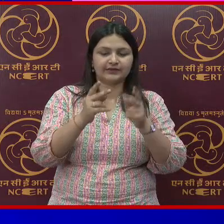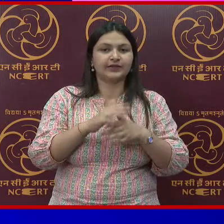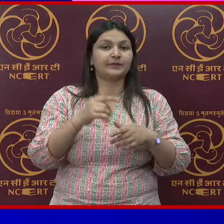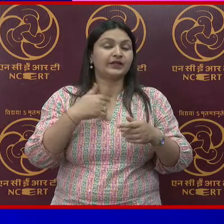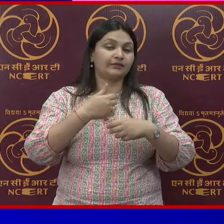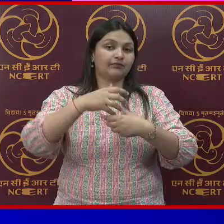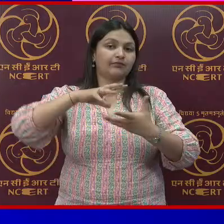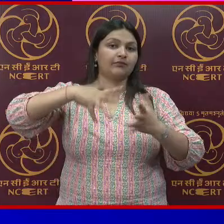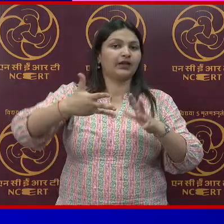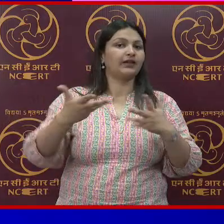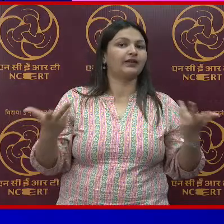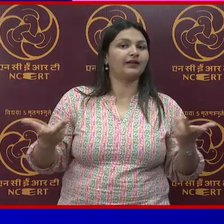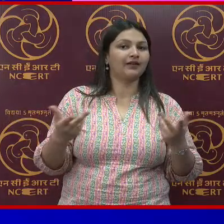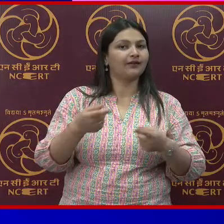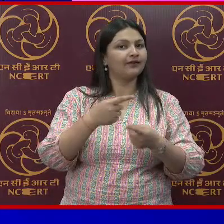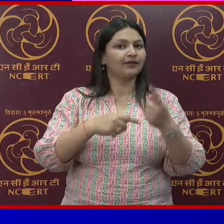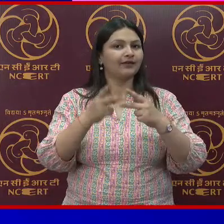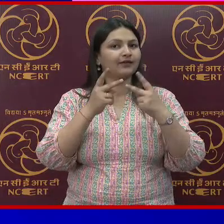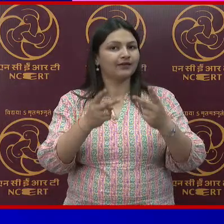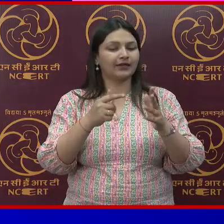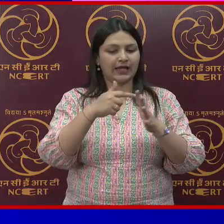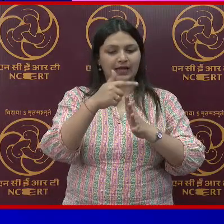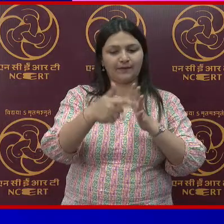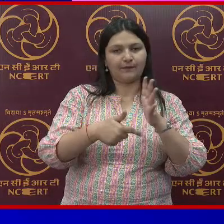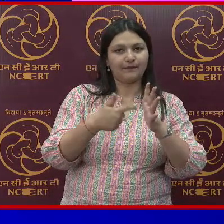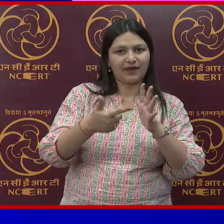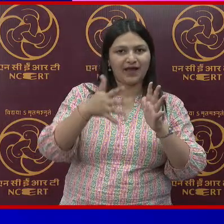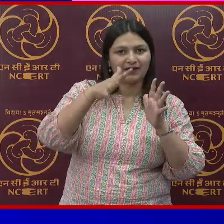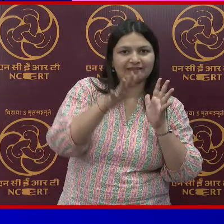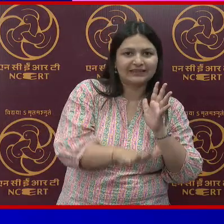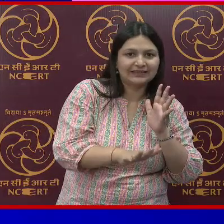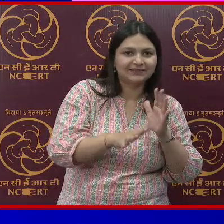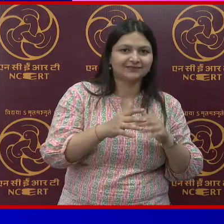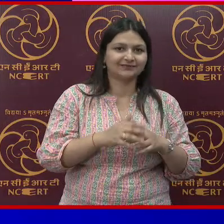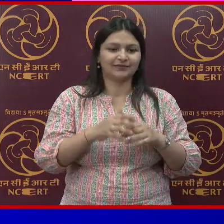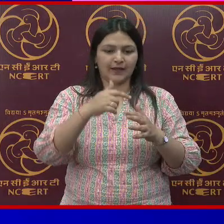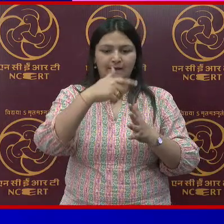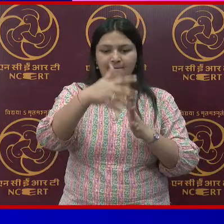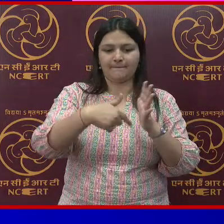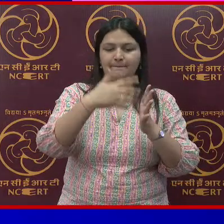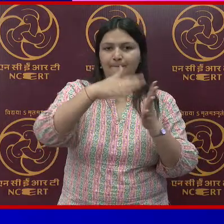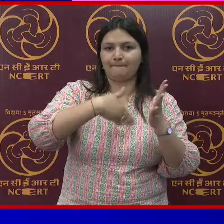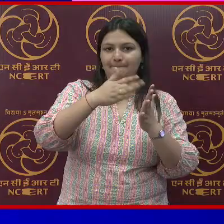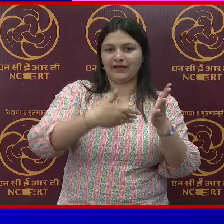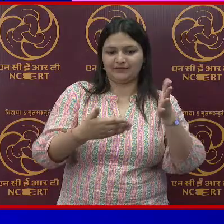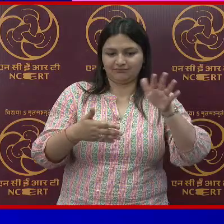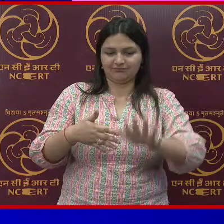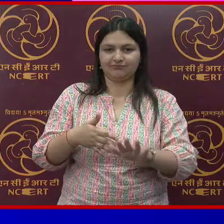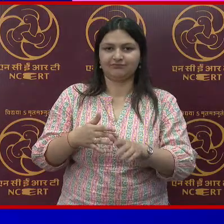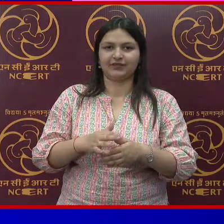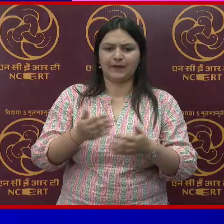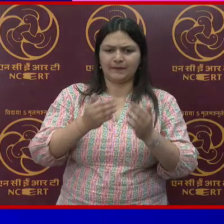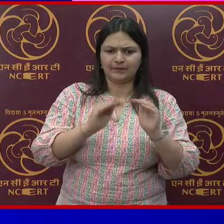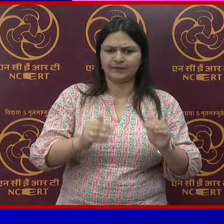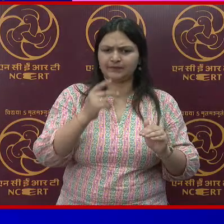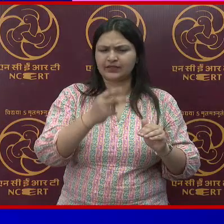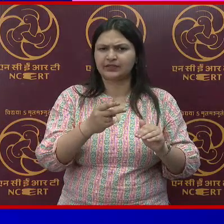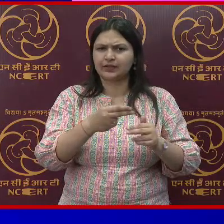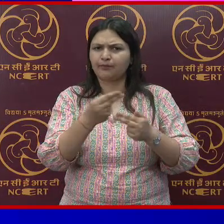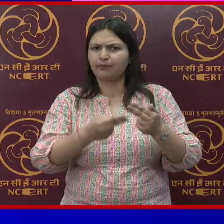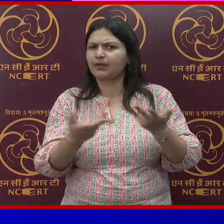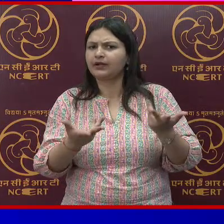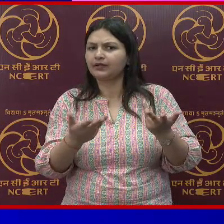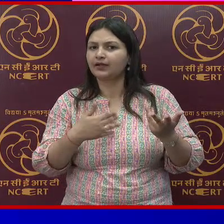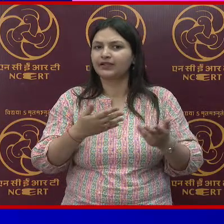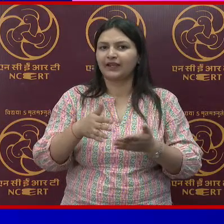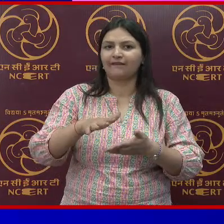Oh, great. so can you identify the palm imprint? Yes. Okay, and what has the child made? I think fish. Yes, Looks it